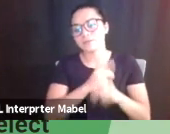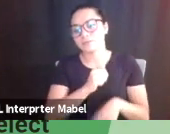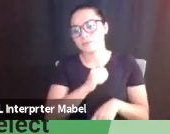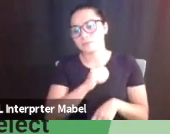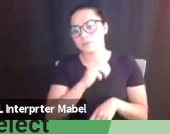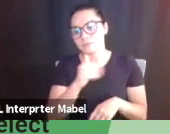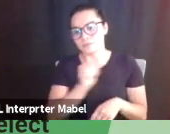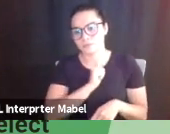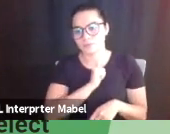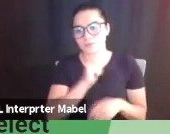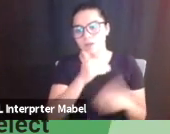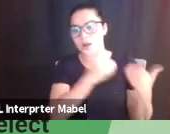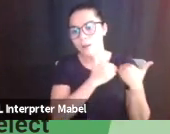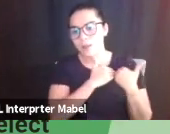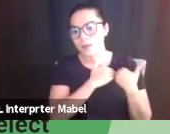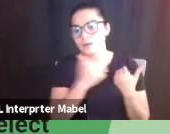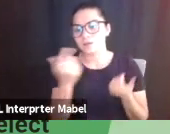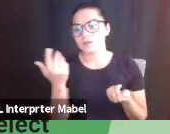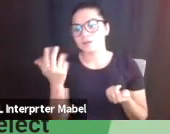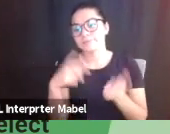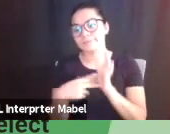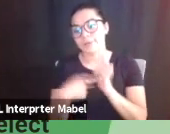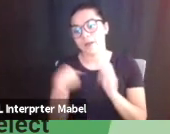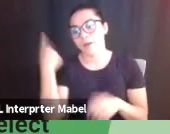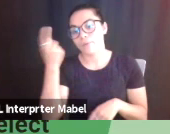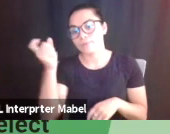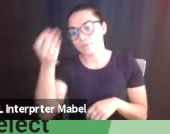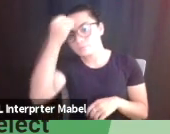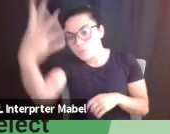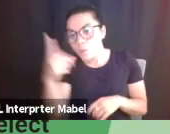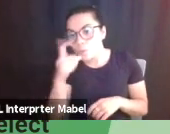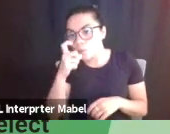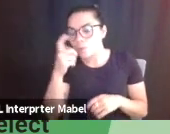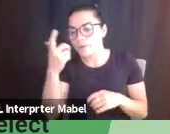when you go for a run, where you'll be going, etc.